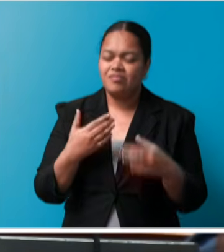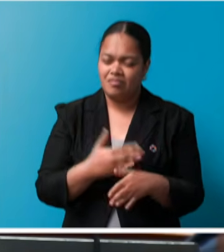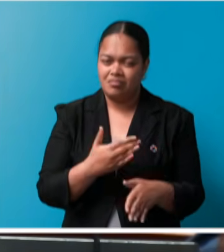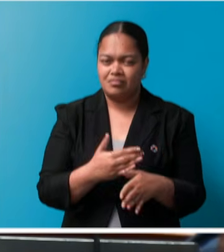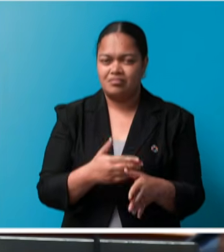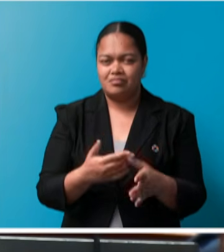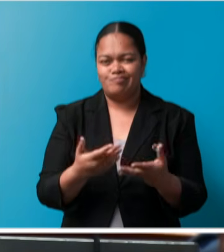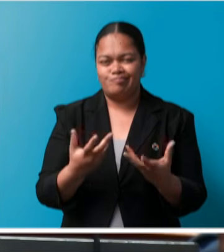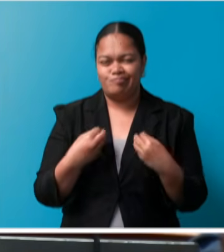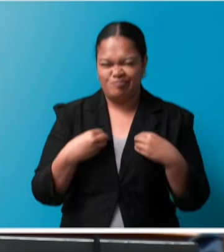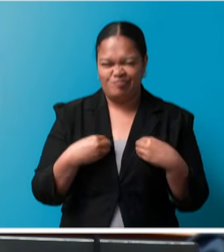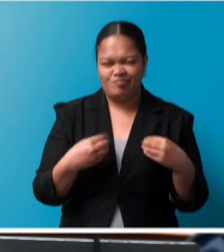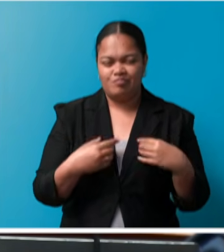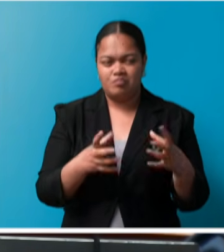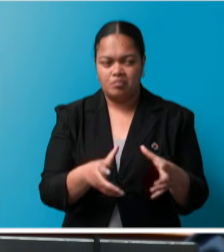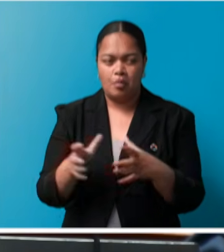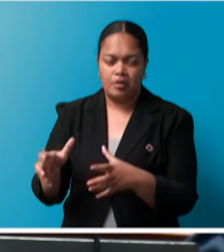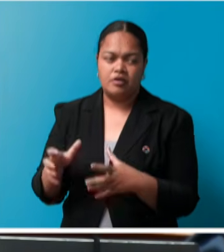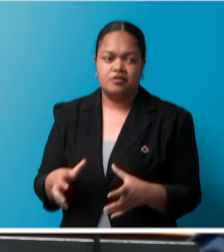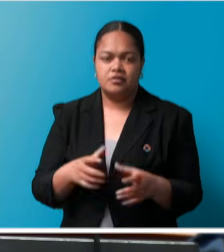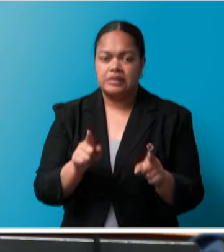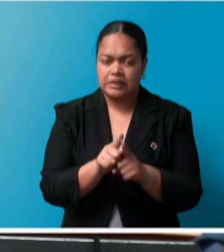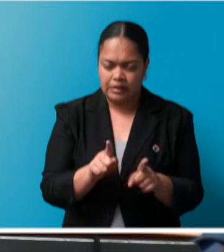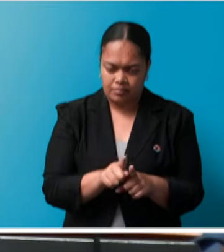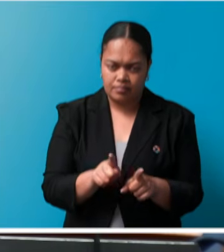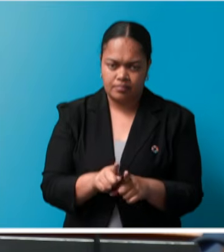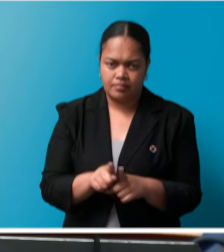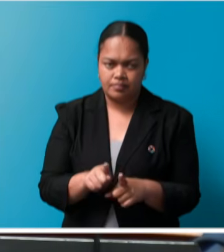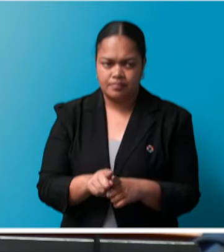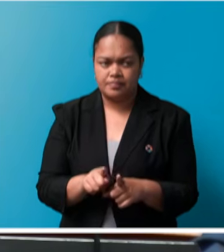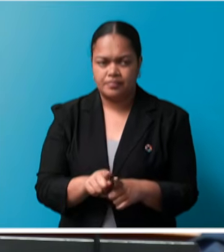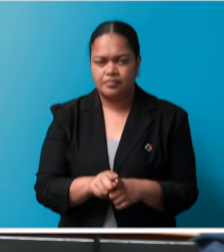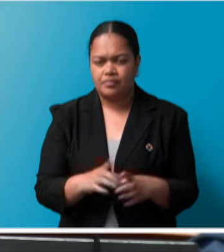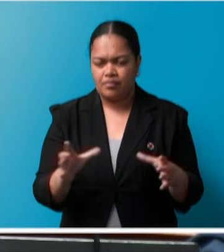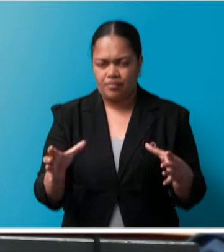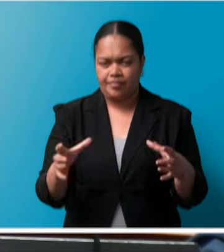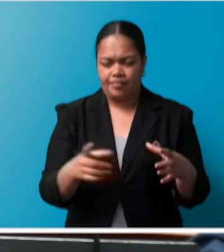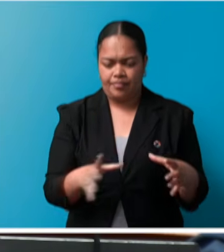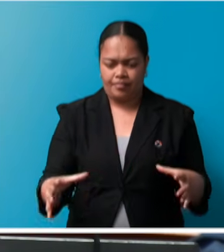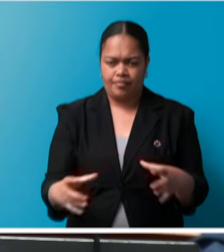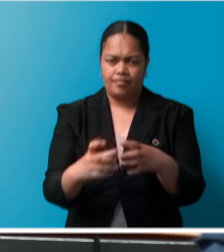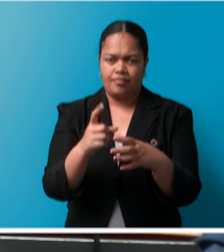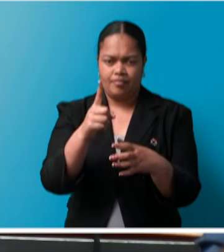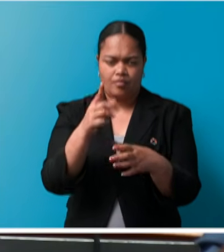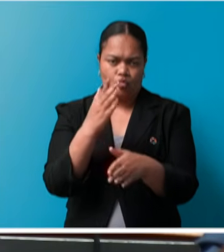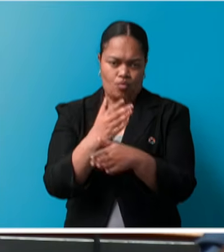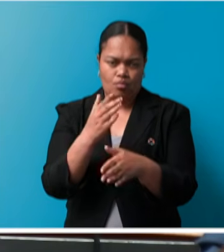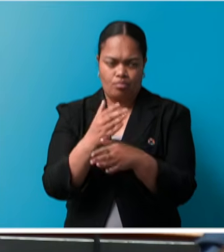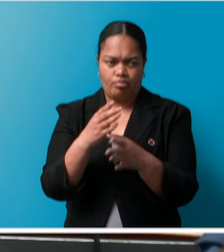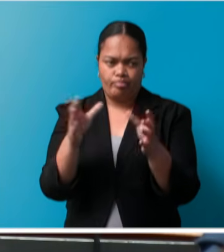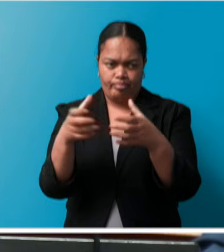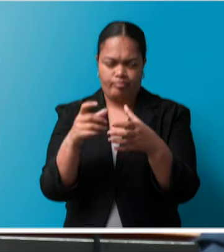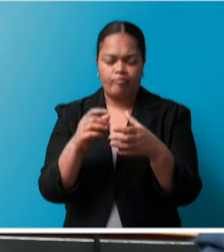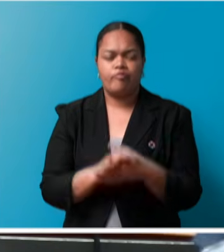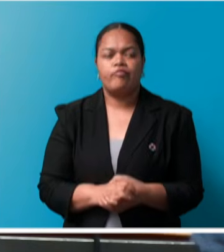independently, despite serving the same industries and the national priorities. Today, we are fostering a